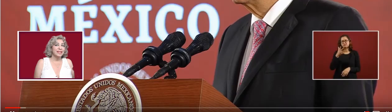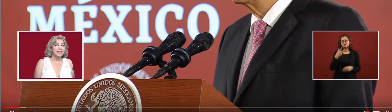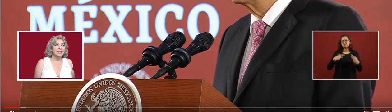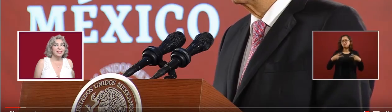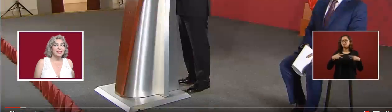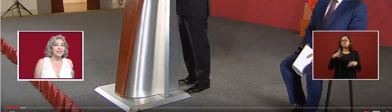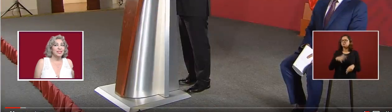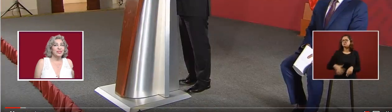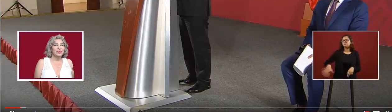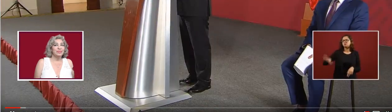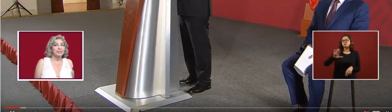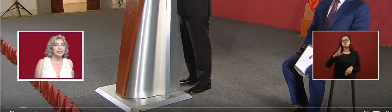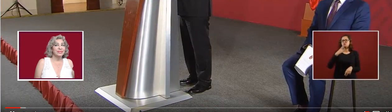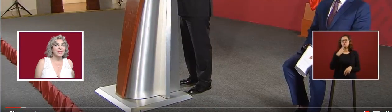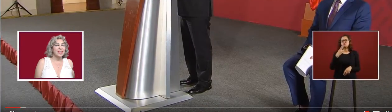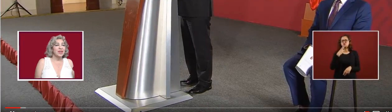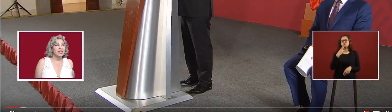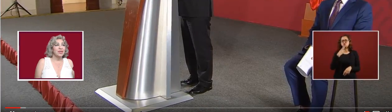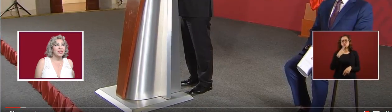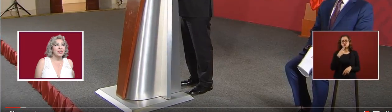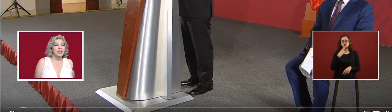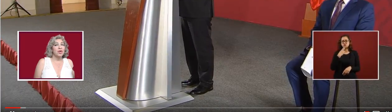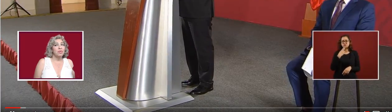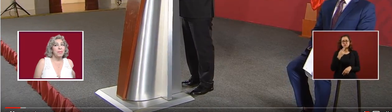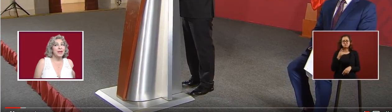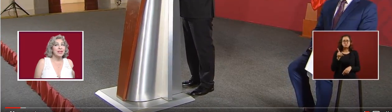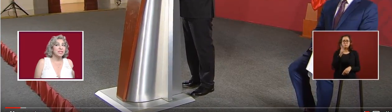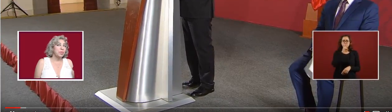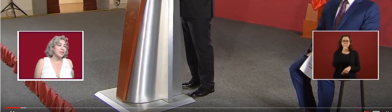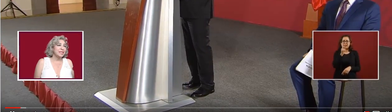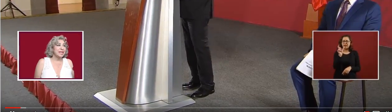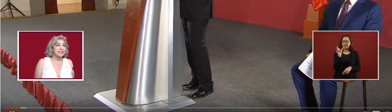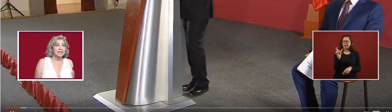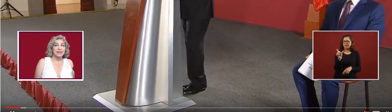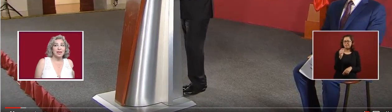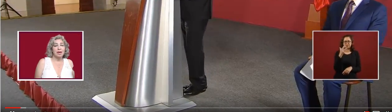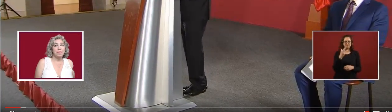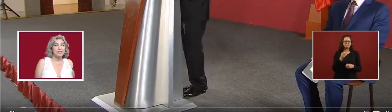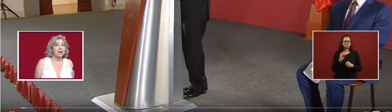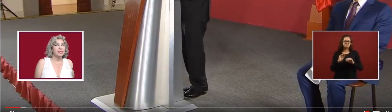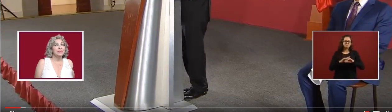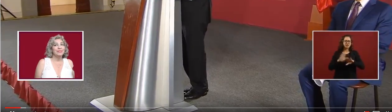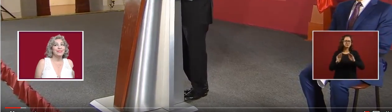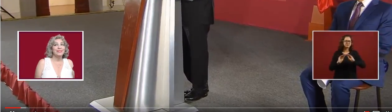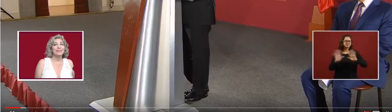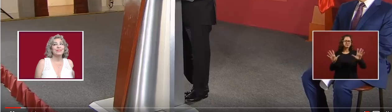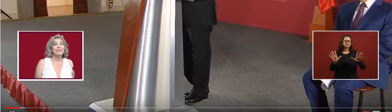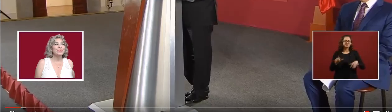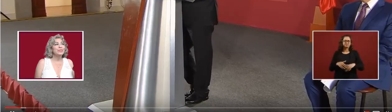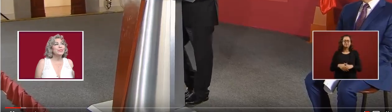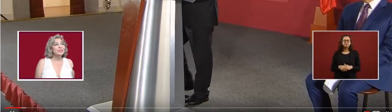or better expressed as above all